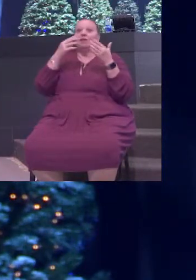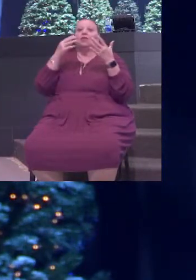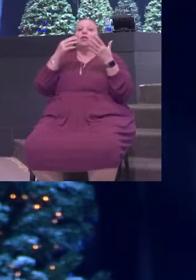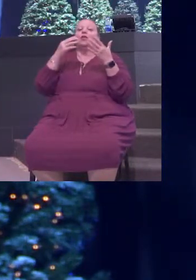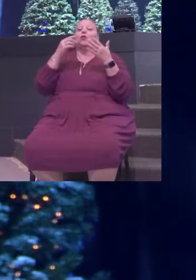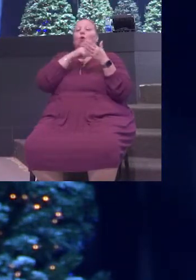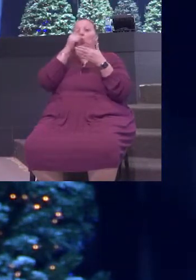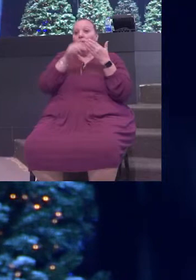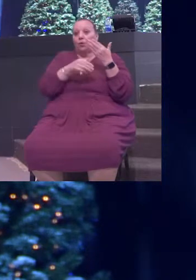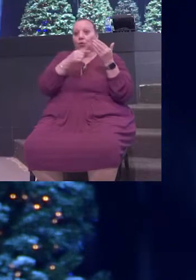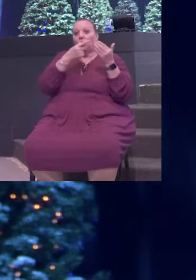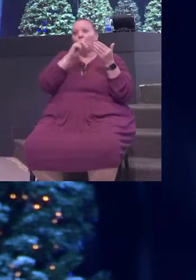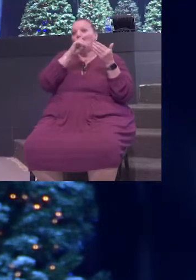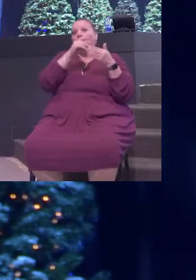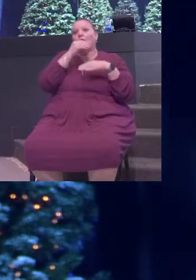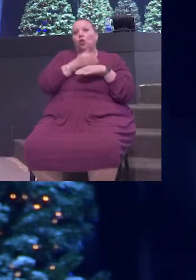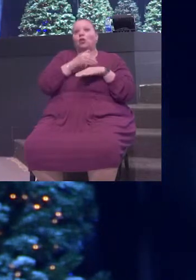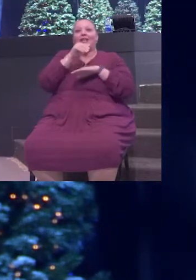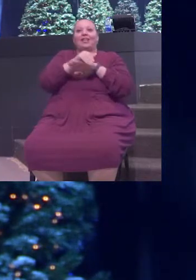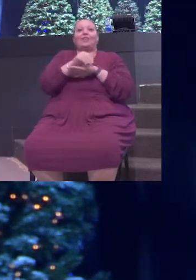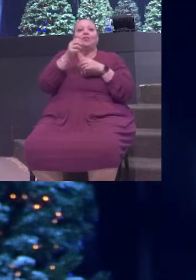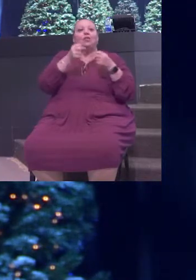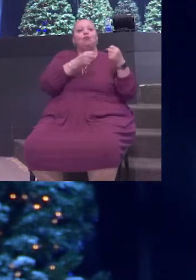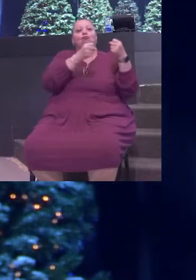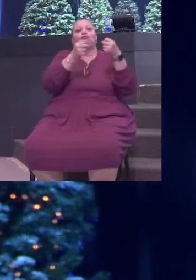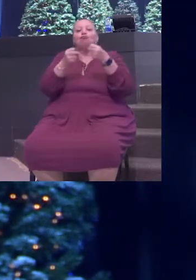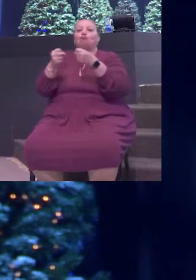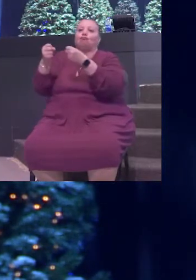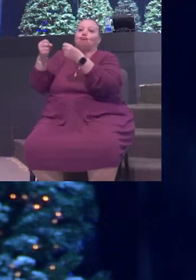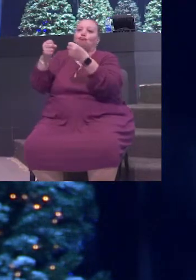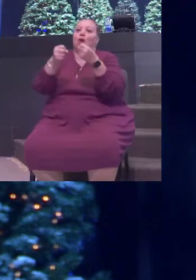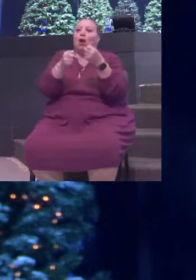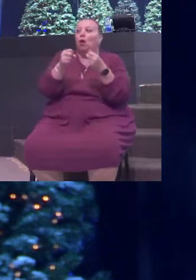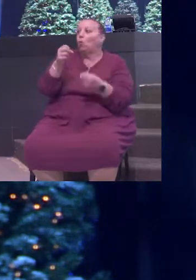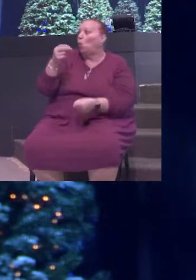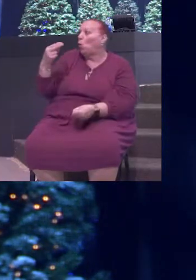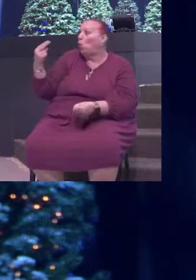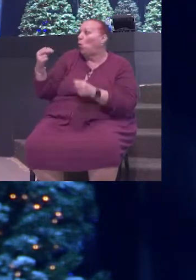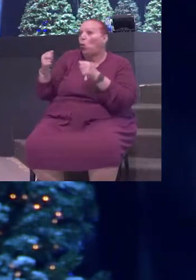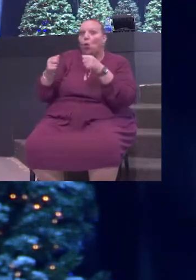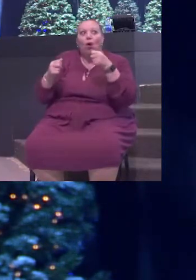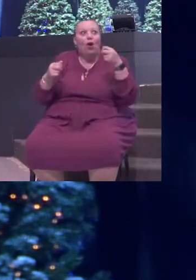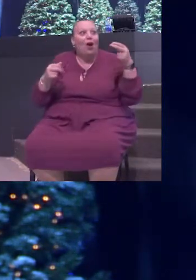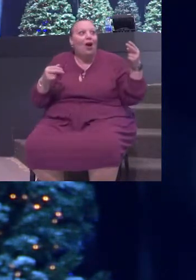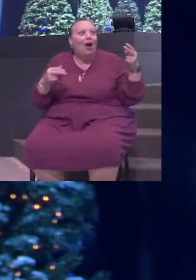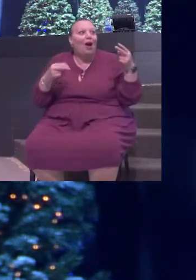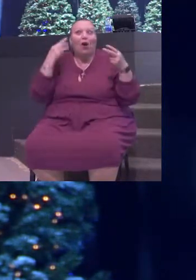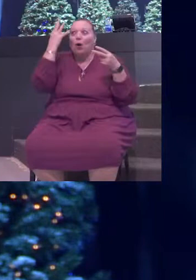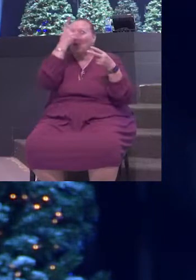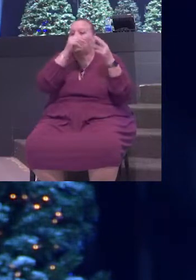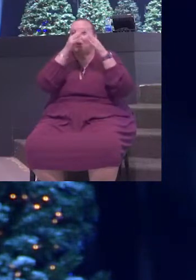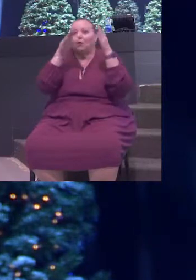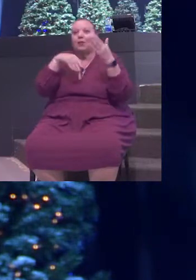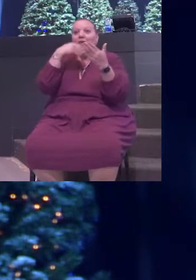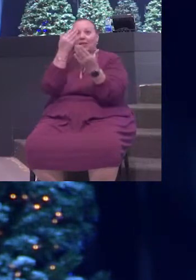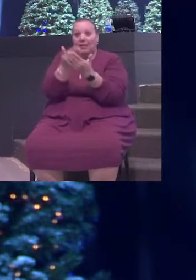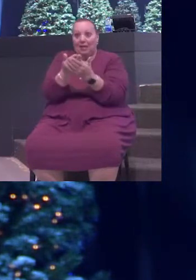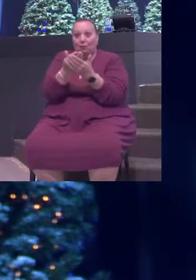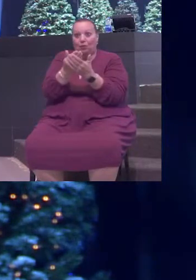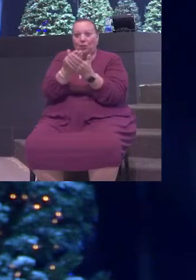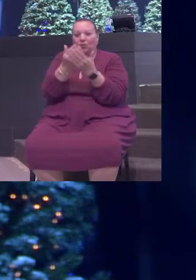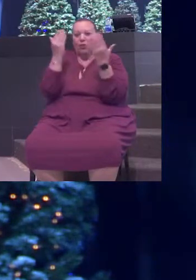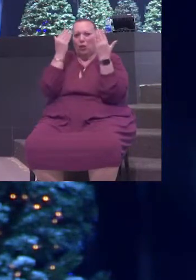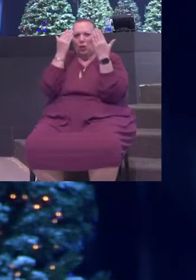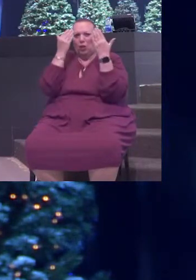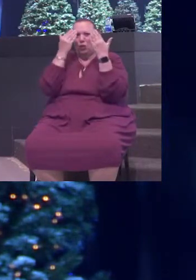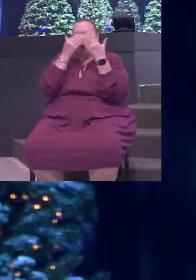of her granddaughters on an evening drive, and they appropriately oohed and awed at all the brightly decorated houses until we came to this very